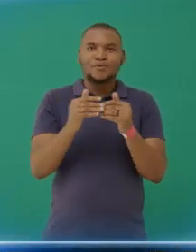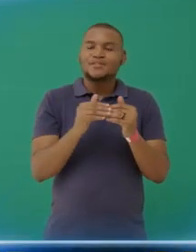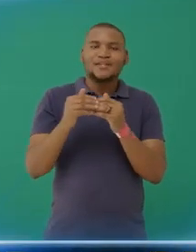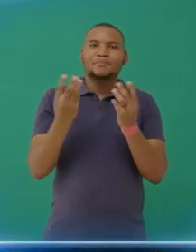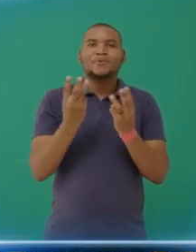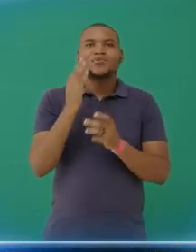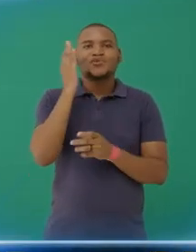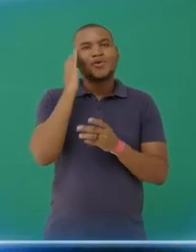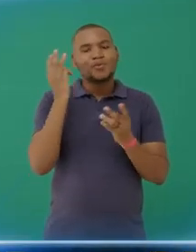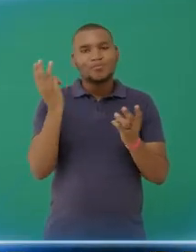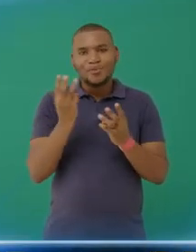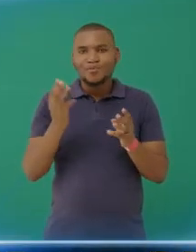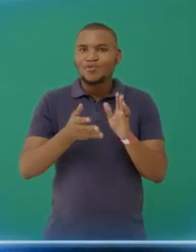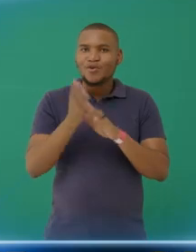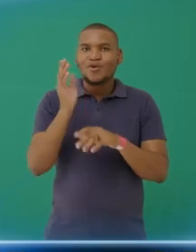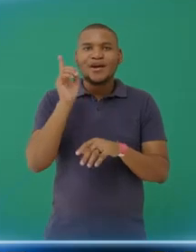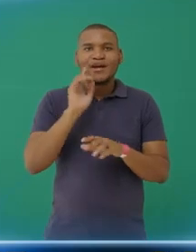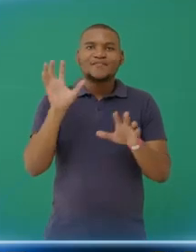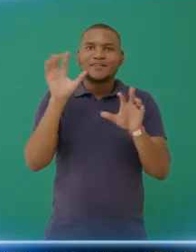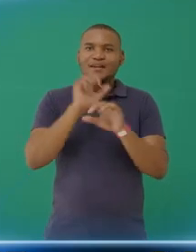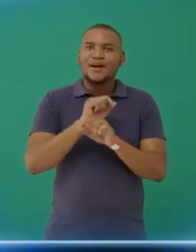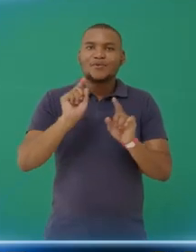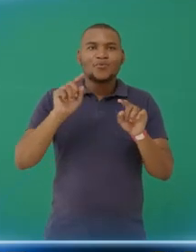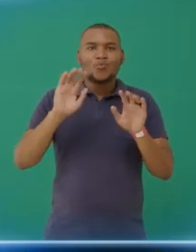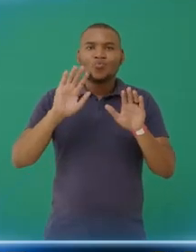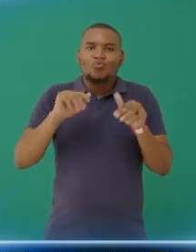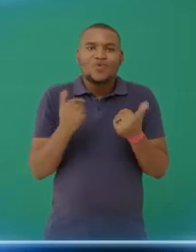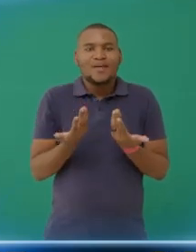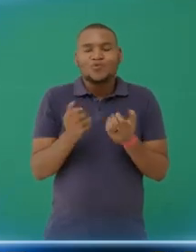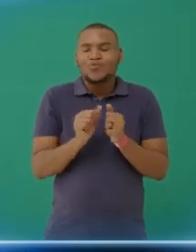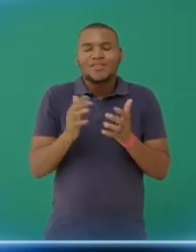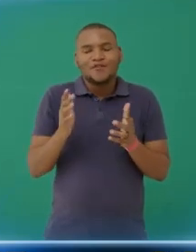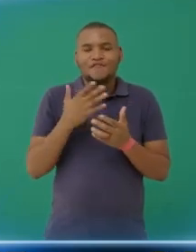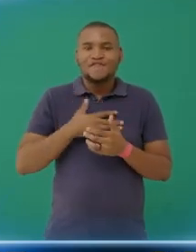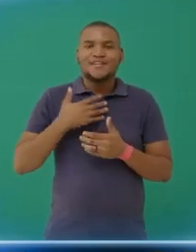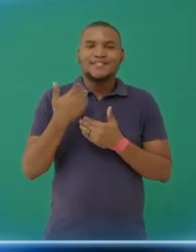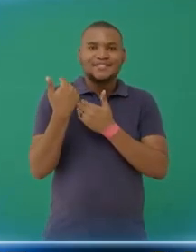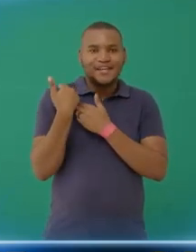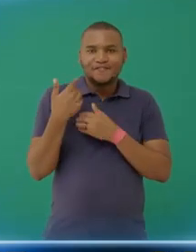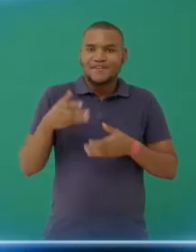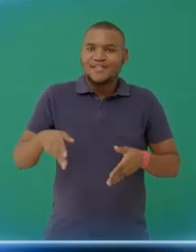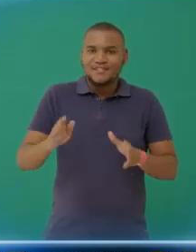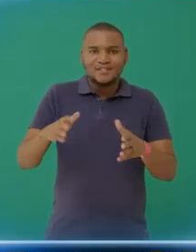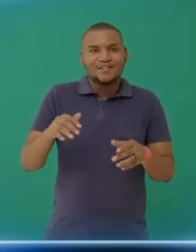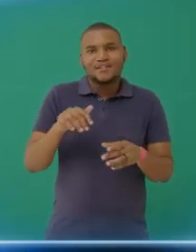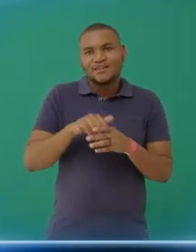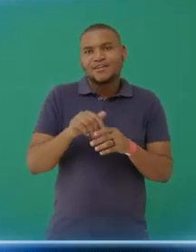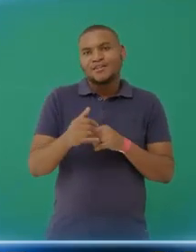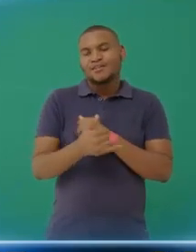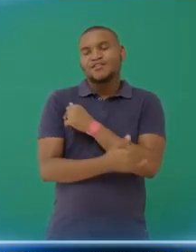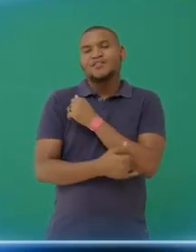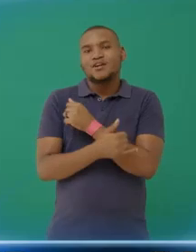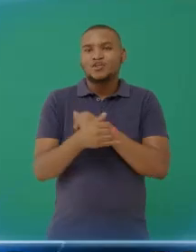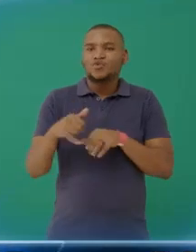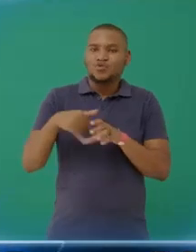people go every night without feeling safe in their own homes, in the streets, and in this entire country. Joining us to unpack this